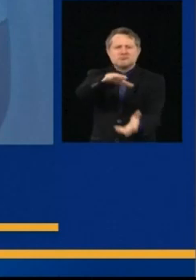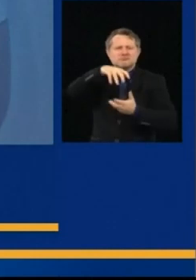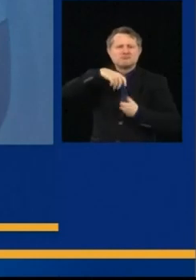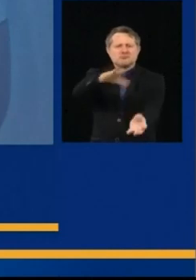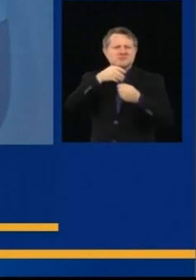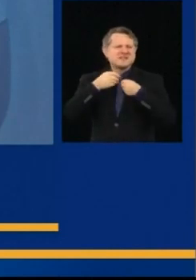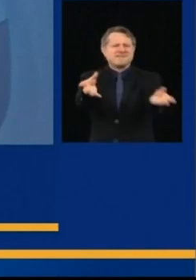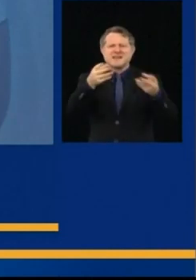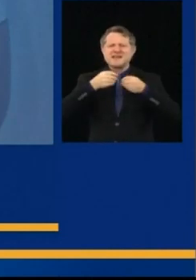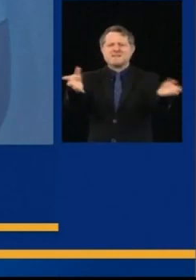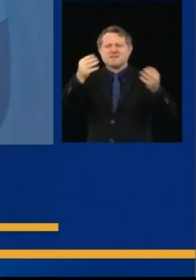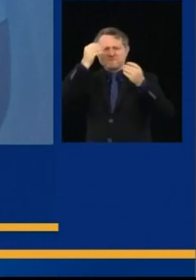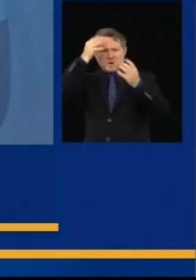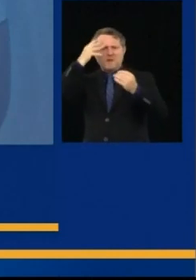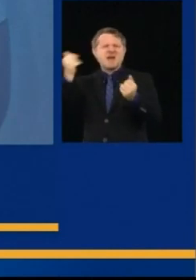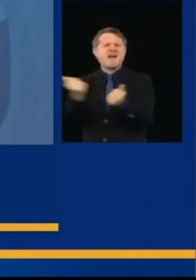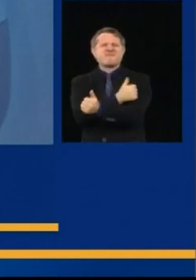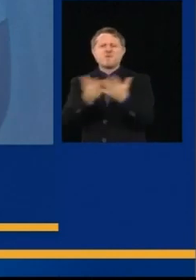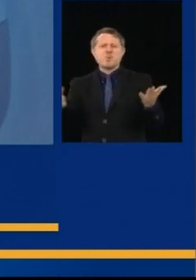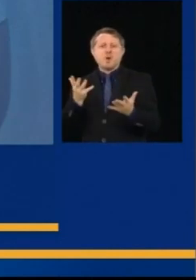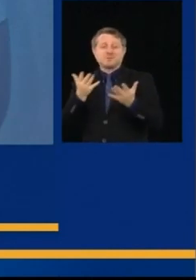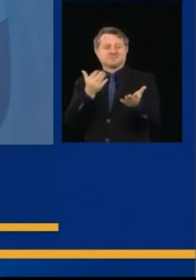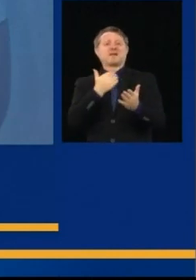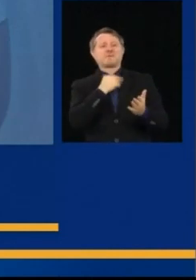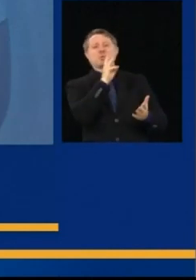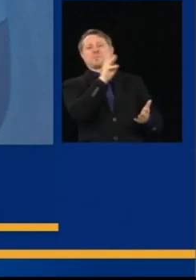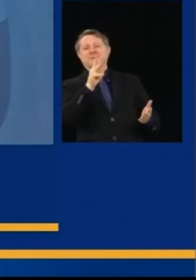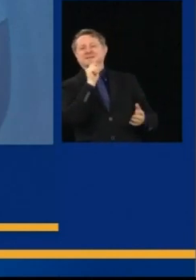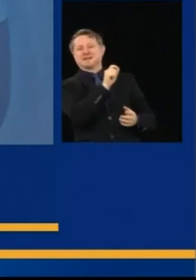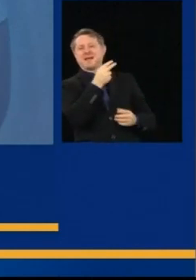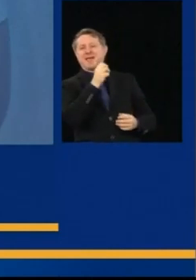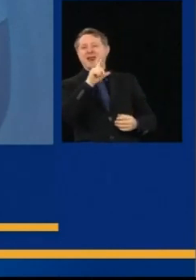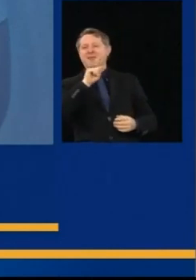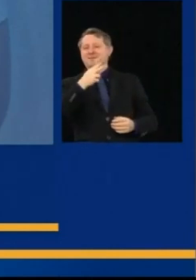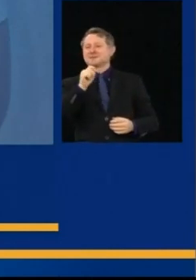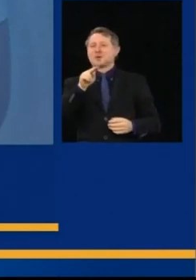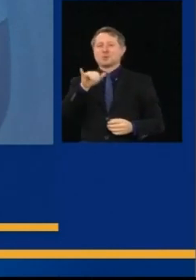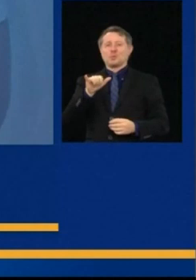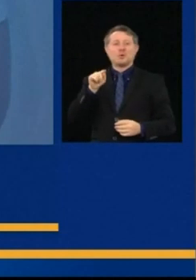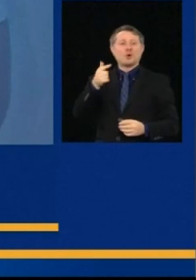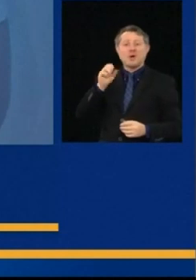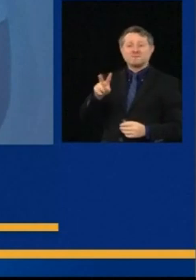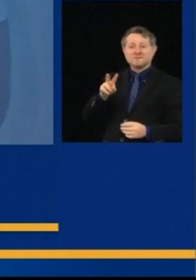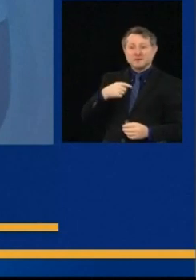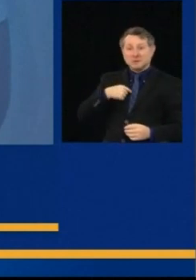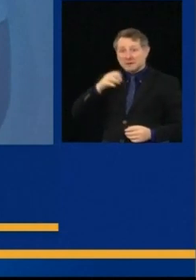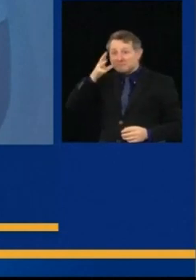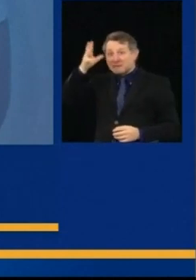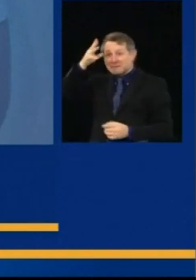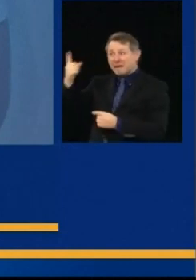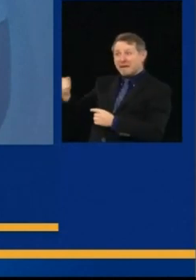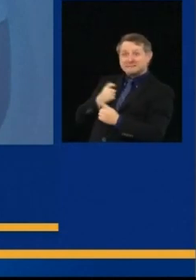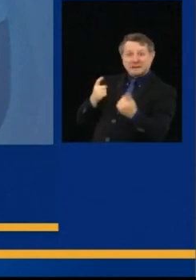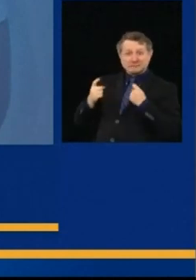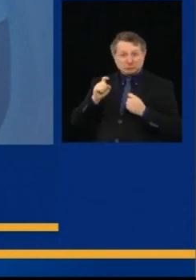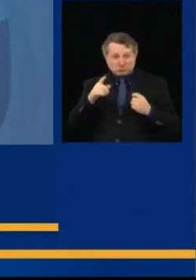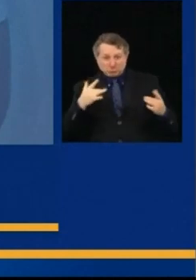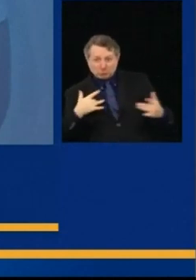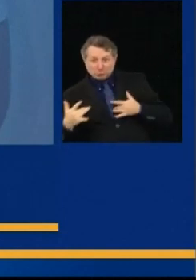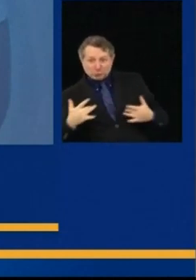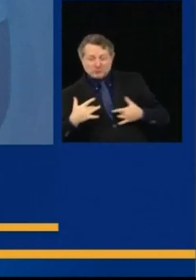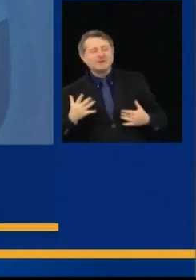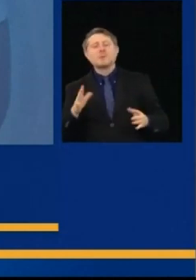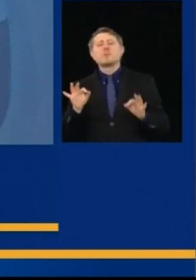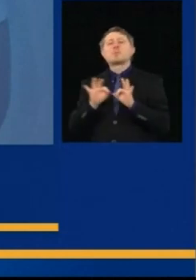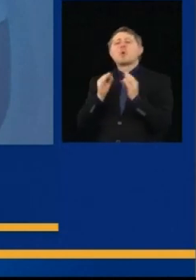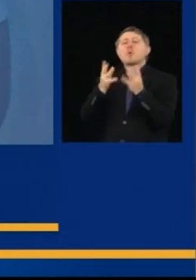but if parents say, you know, should I be concerned? You should be aware. You should be aware. First